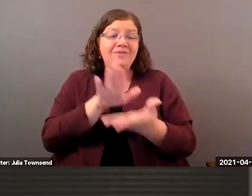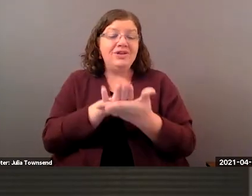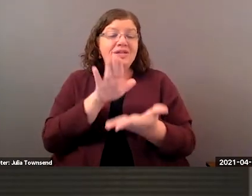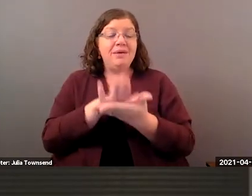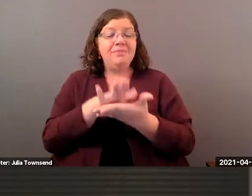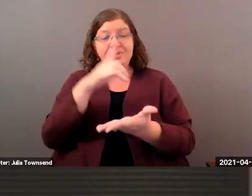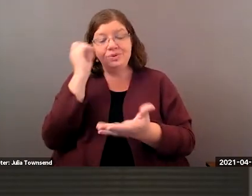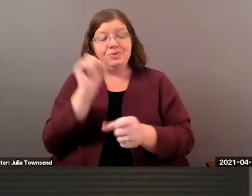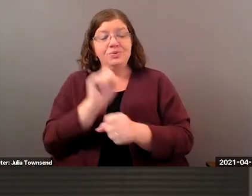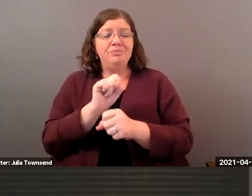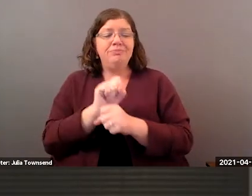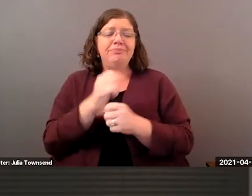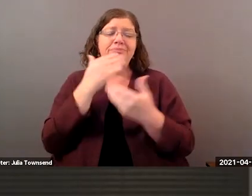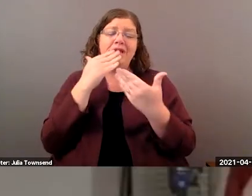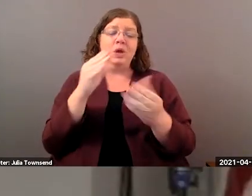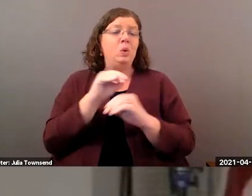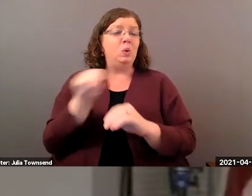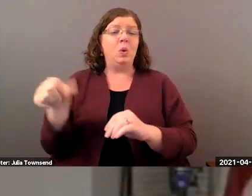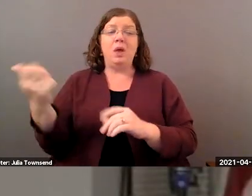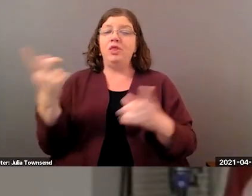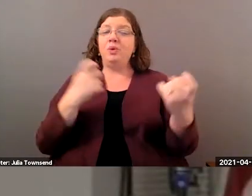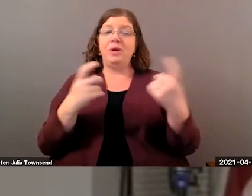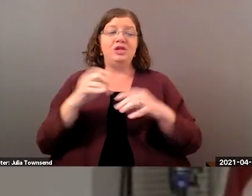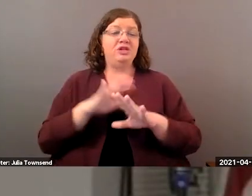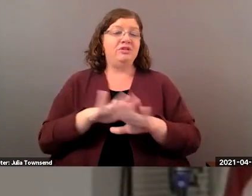else. So thank you. I have no other questions.